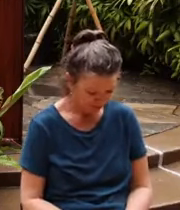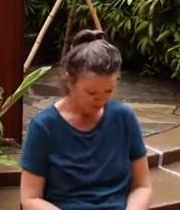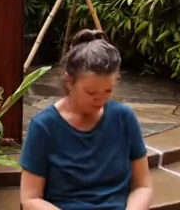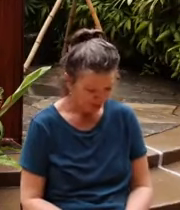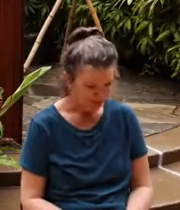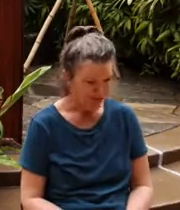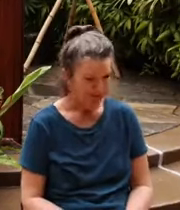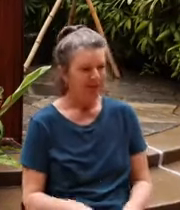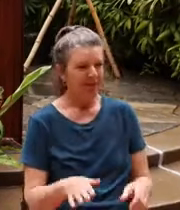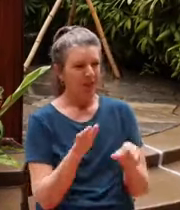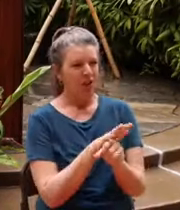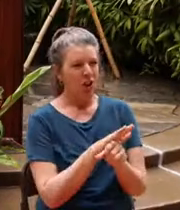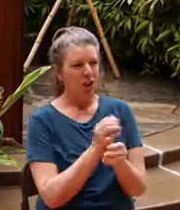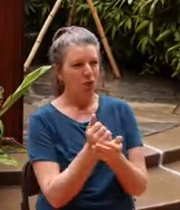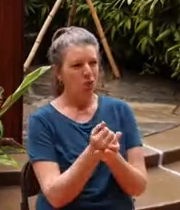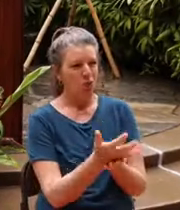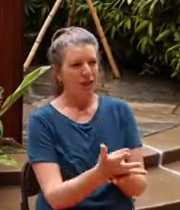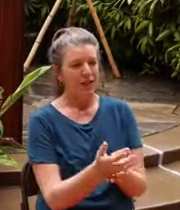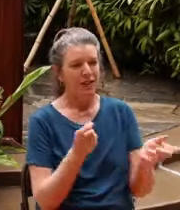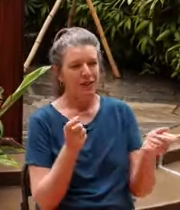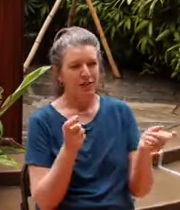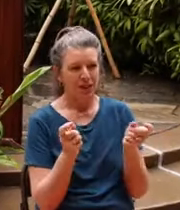Solid waste management